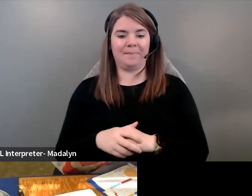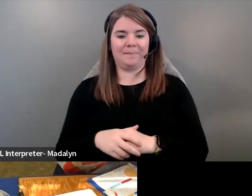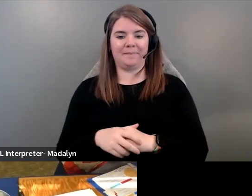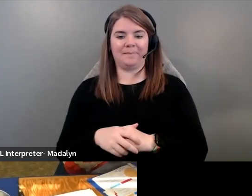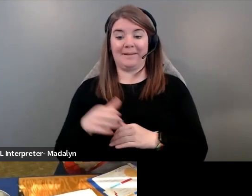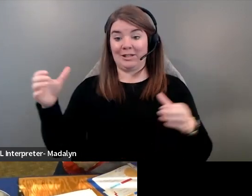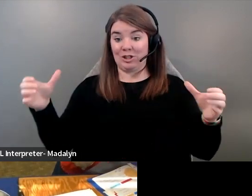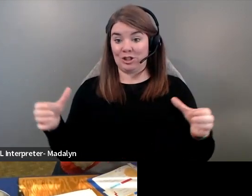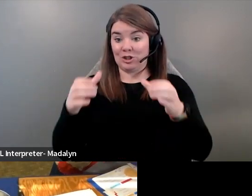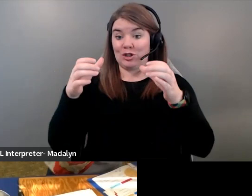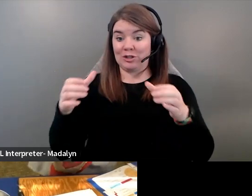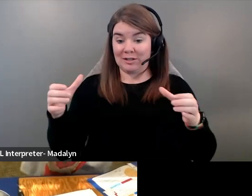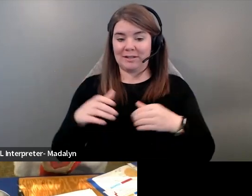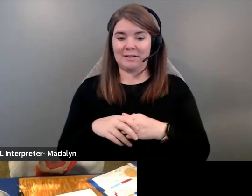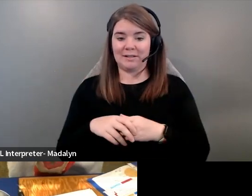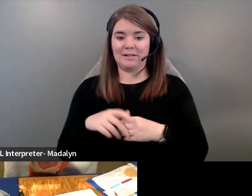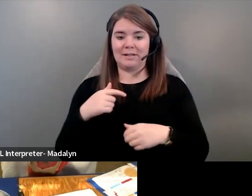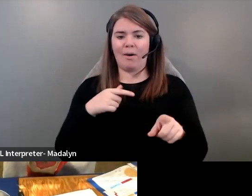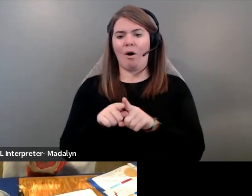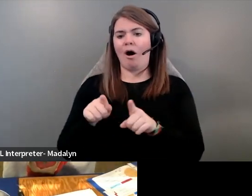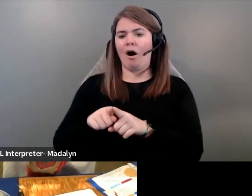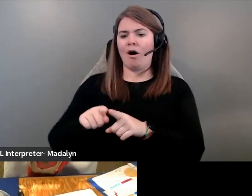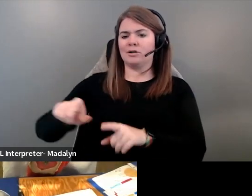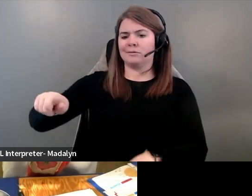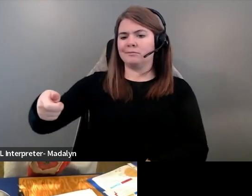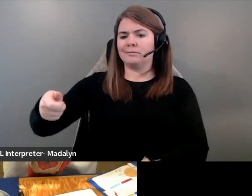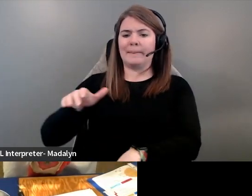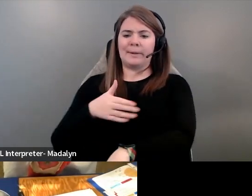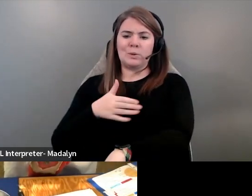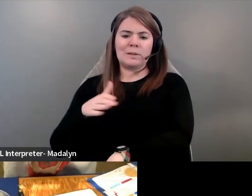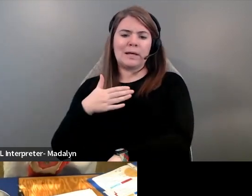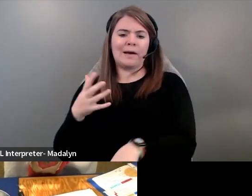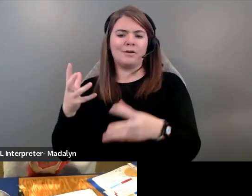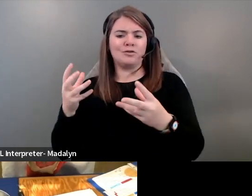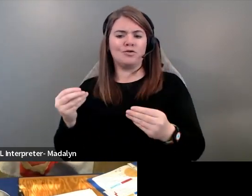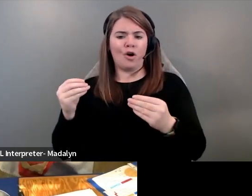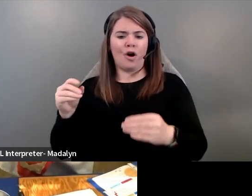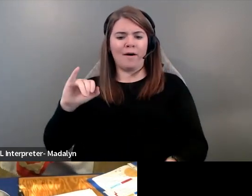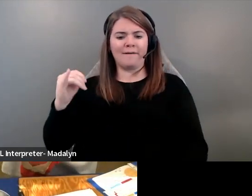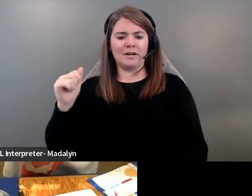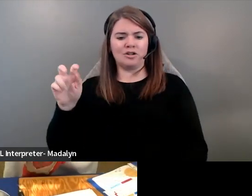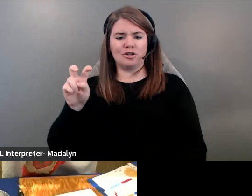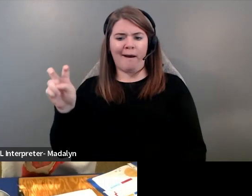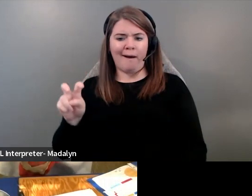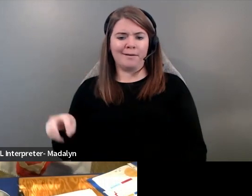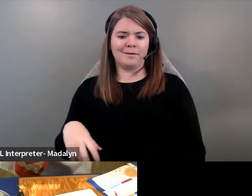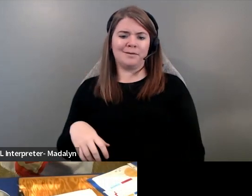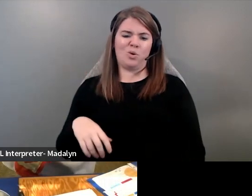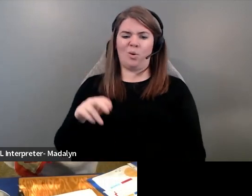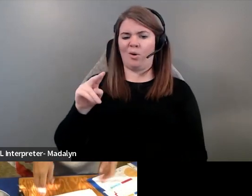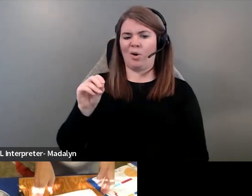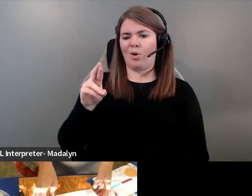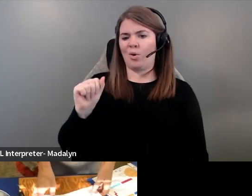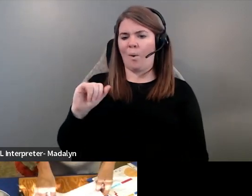Cheers. And I might put on some soft jazz, Nora Jones or something in my kitchen because it just makes it a little more fun. I'm typically in there